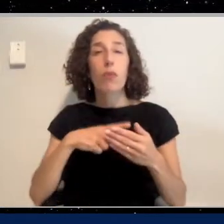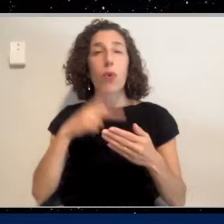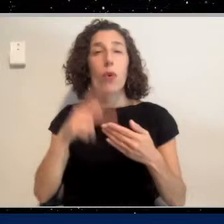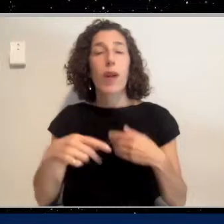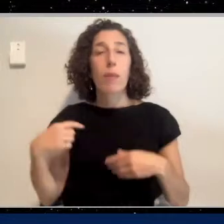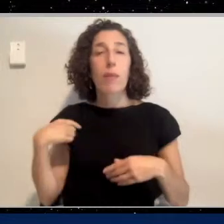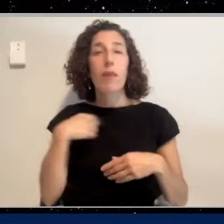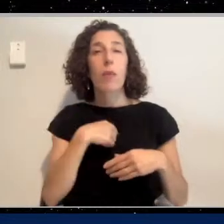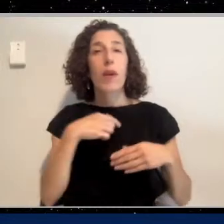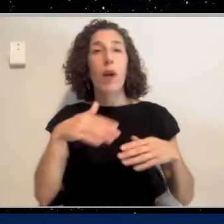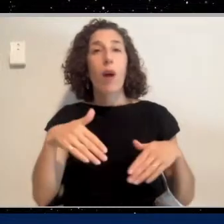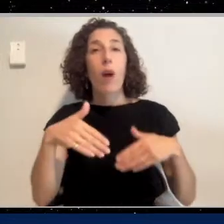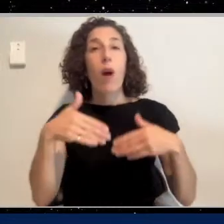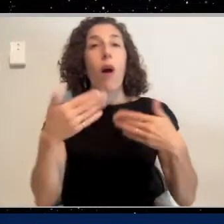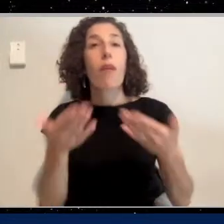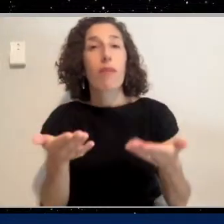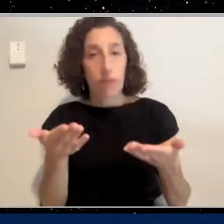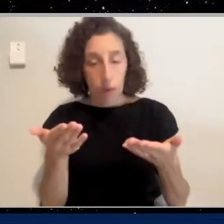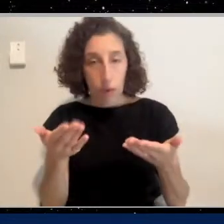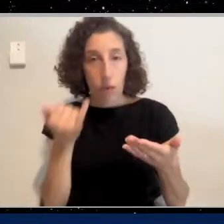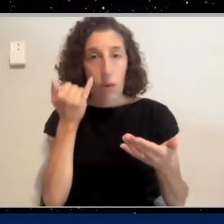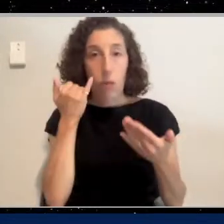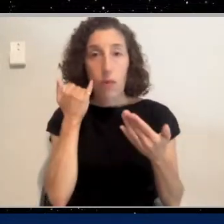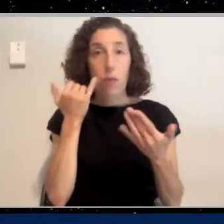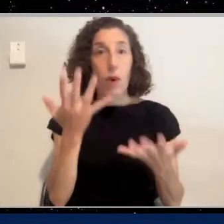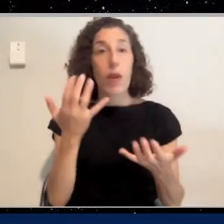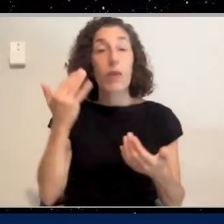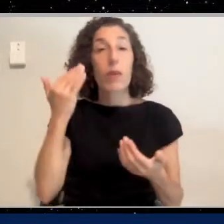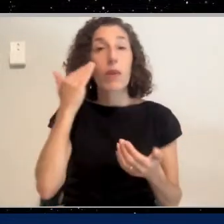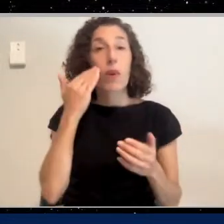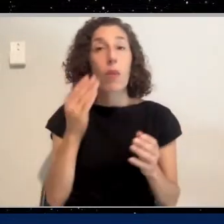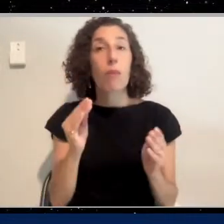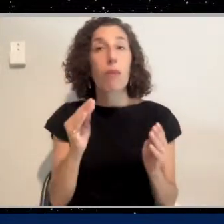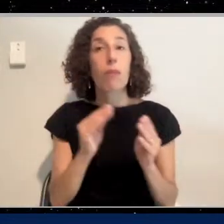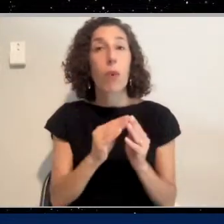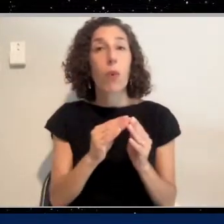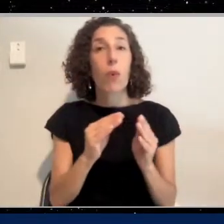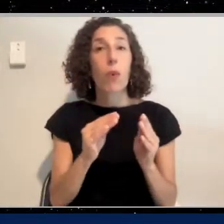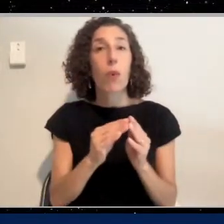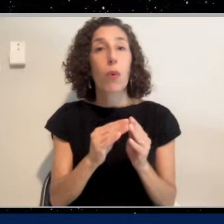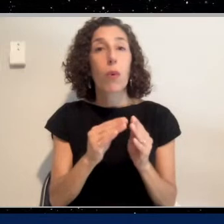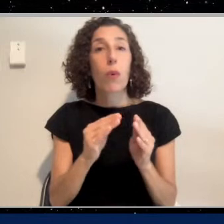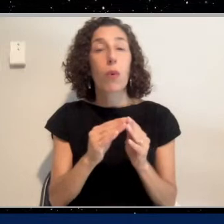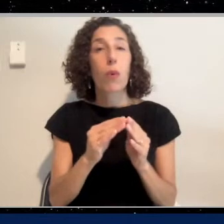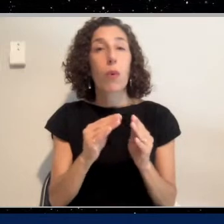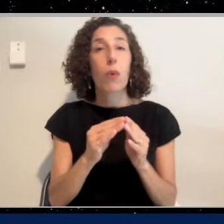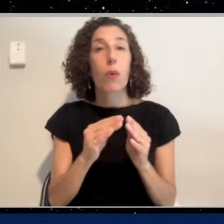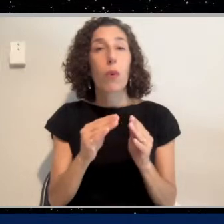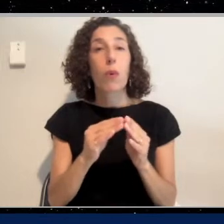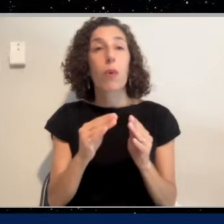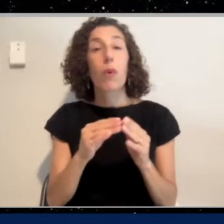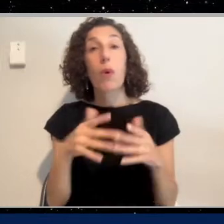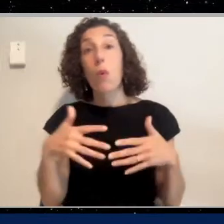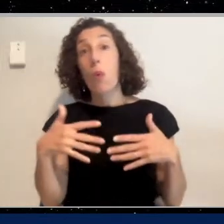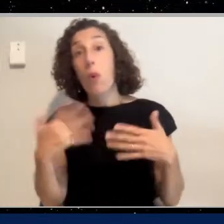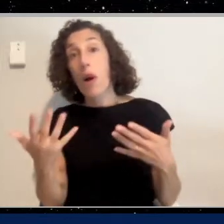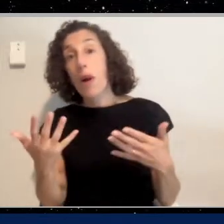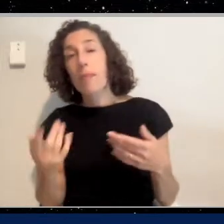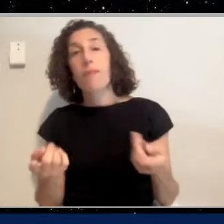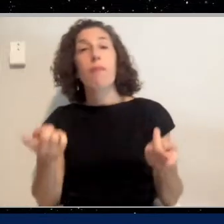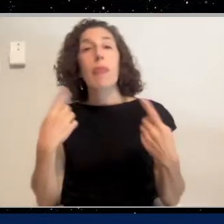there's even more than we've mentioned, as well as our camp, then they should definitely come check out